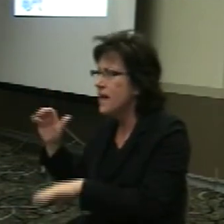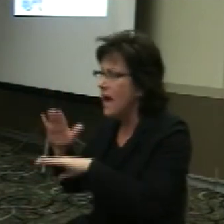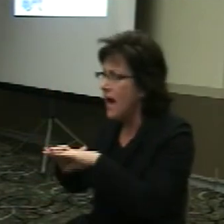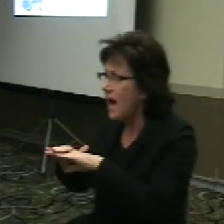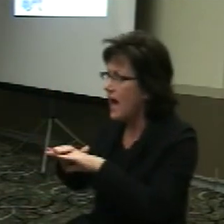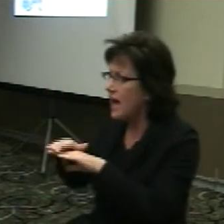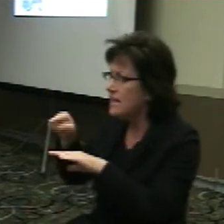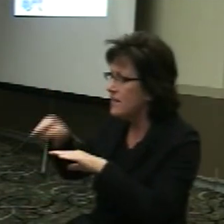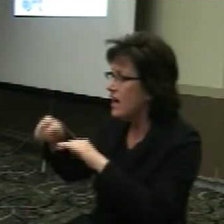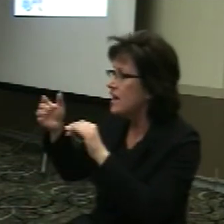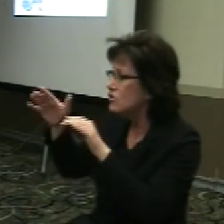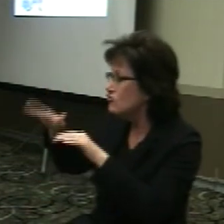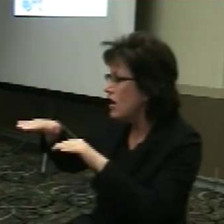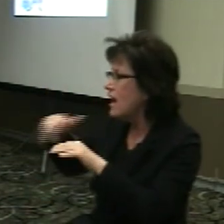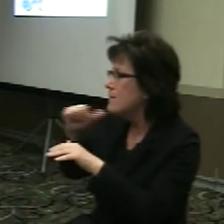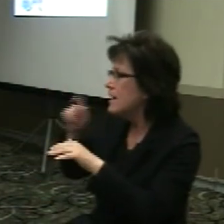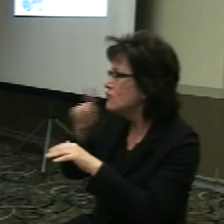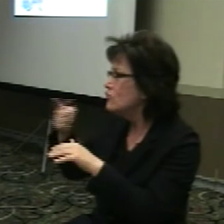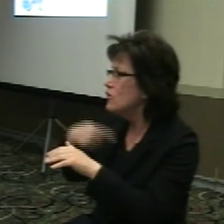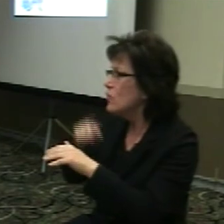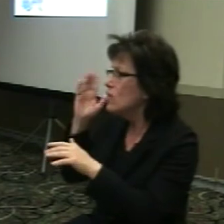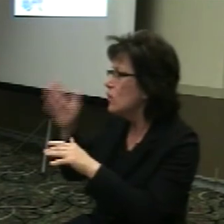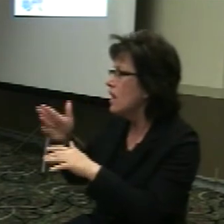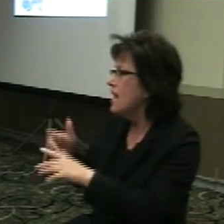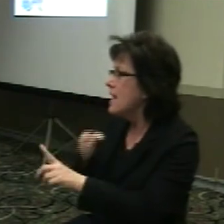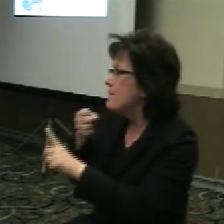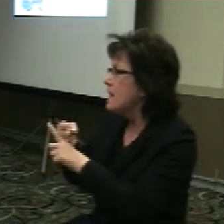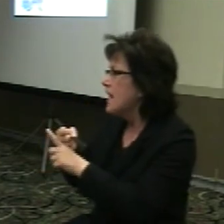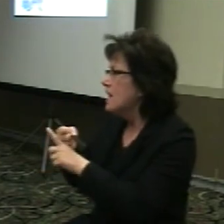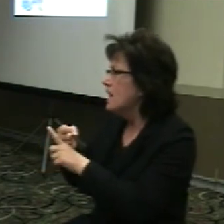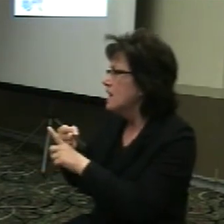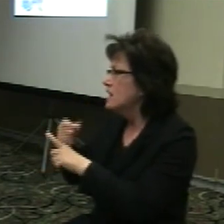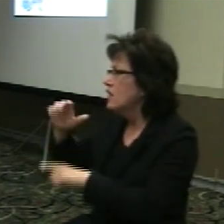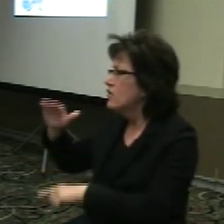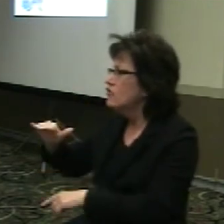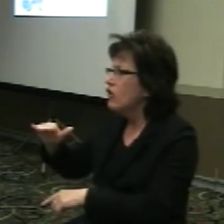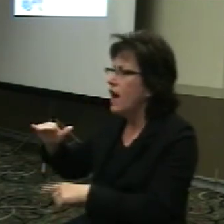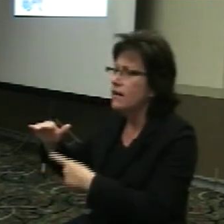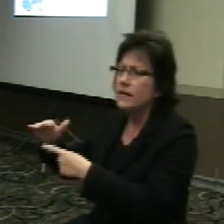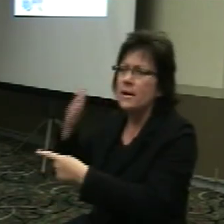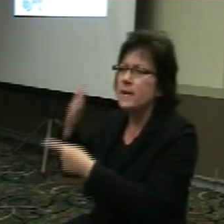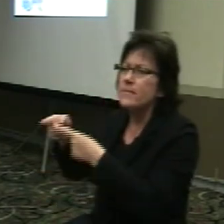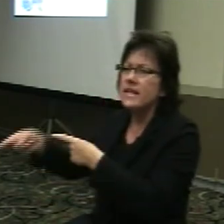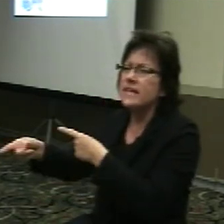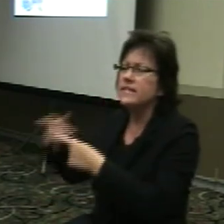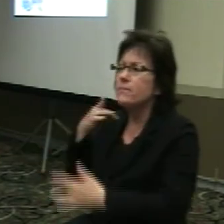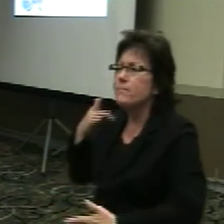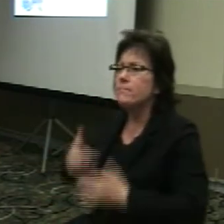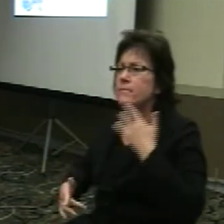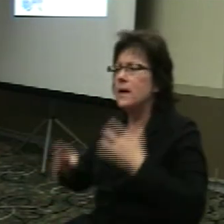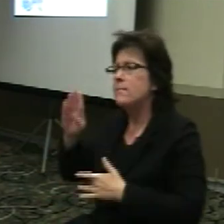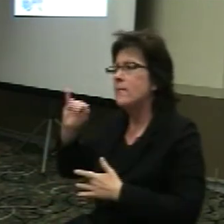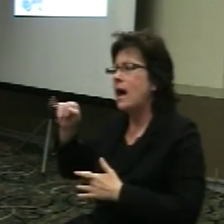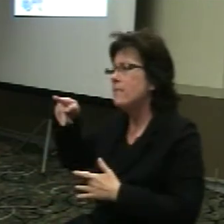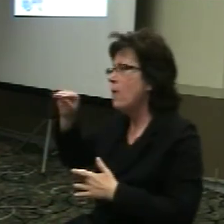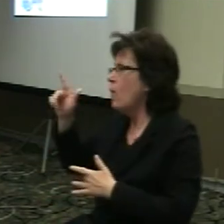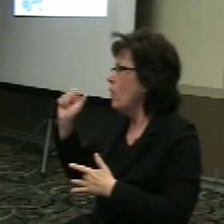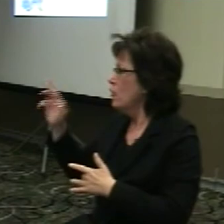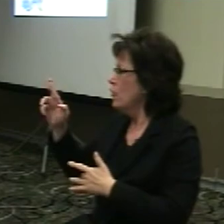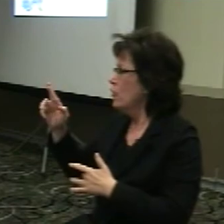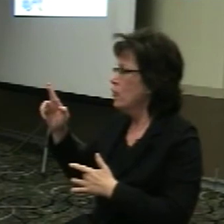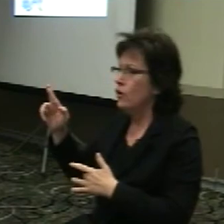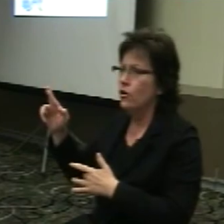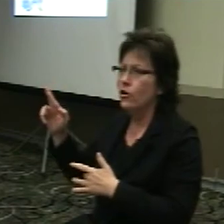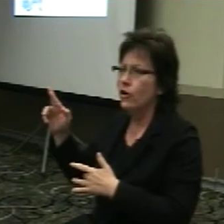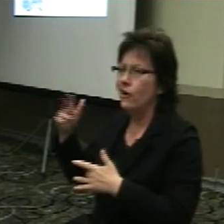I'm not always sure that we really can impact the child who's, let's say, bipolar or something and going up and down